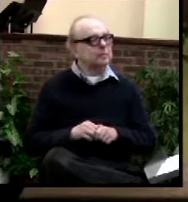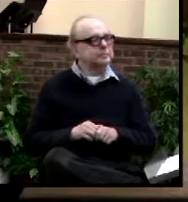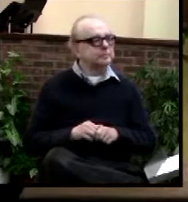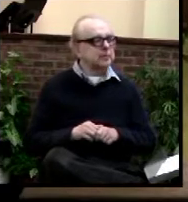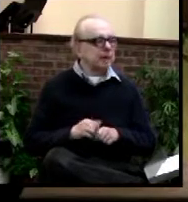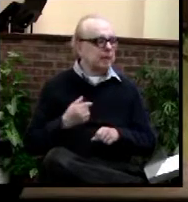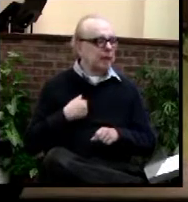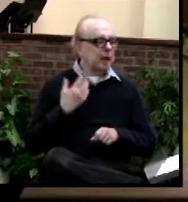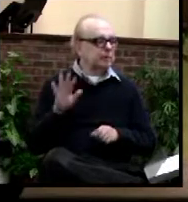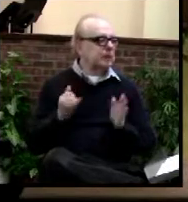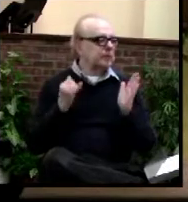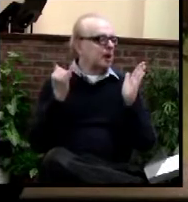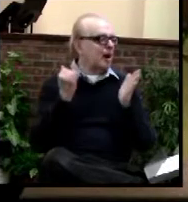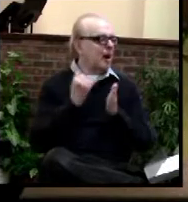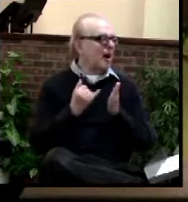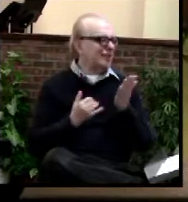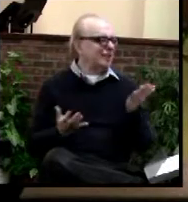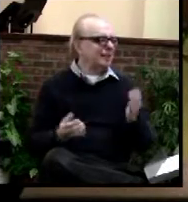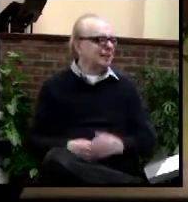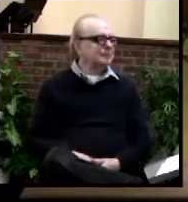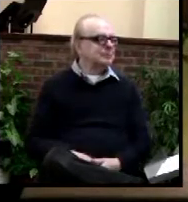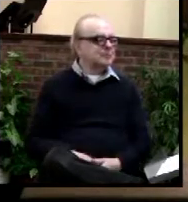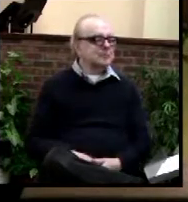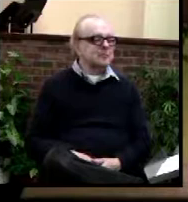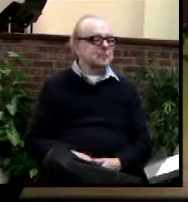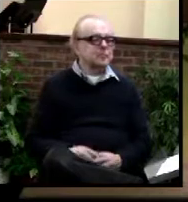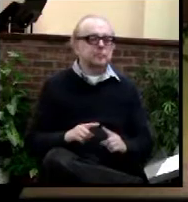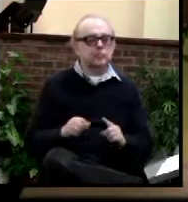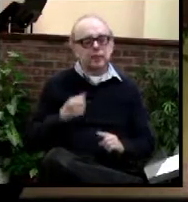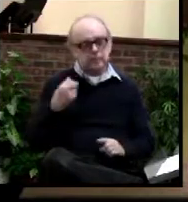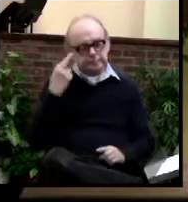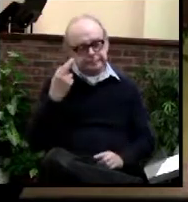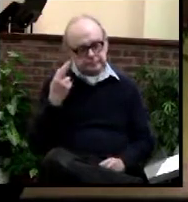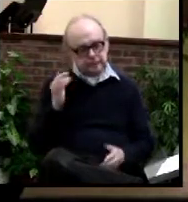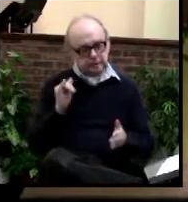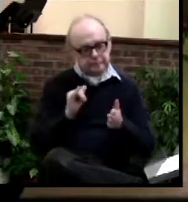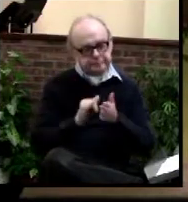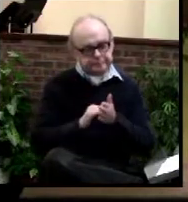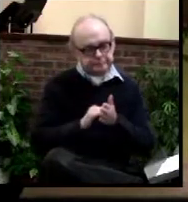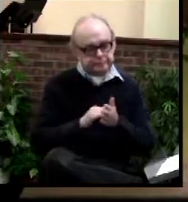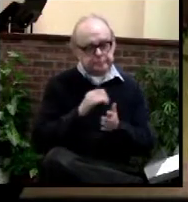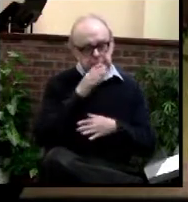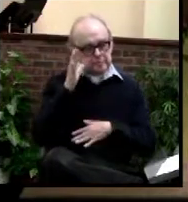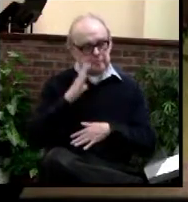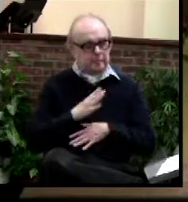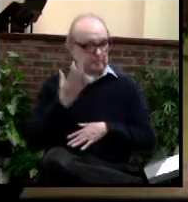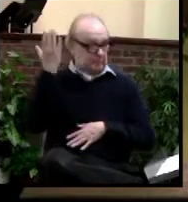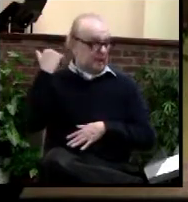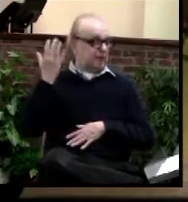artistic, okay? But the other reason that a farmer back